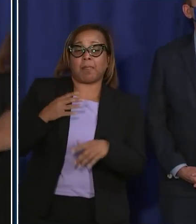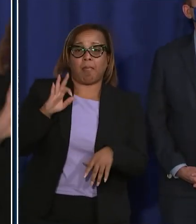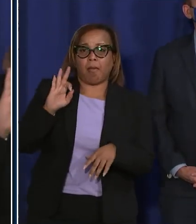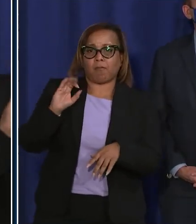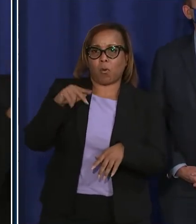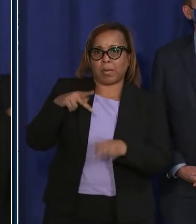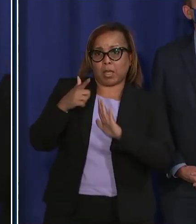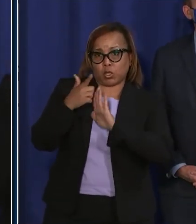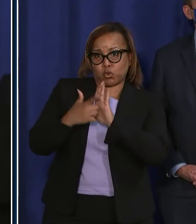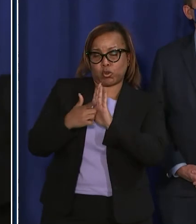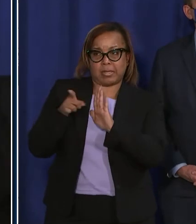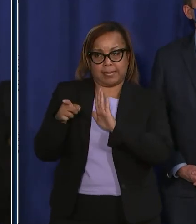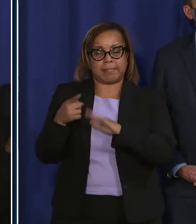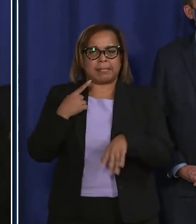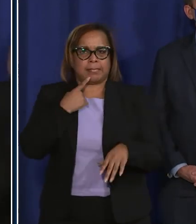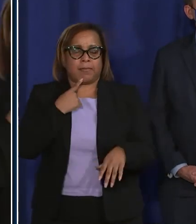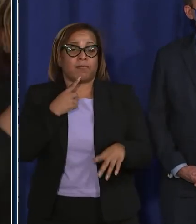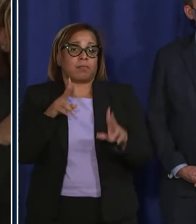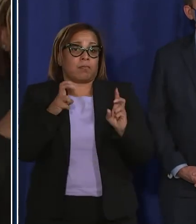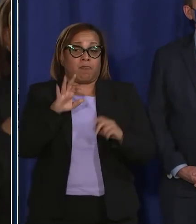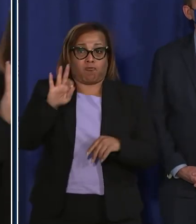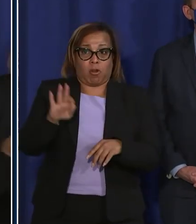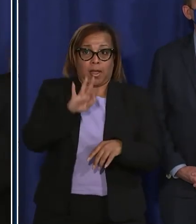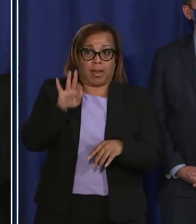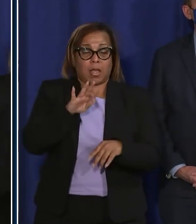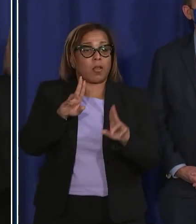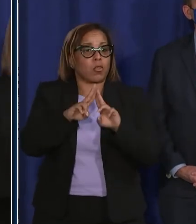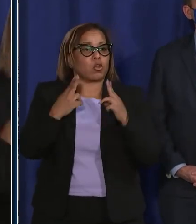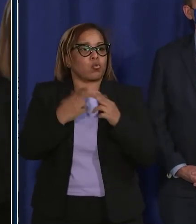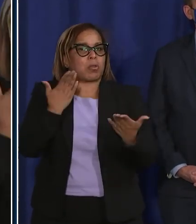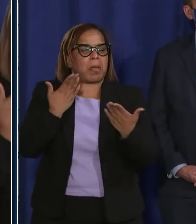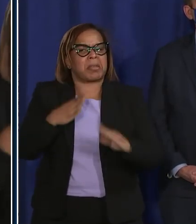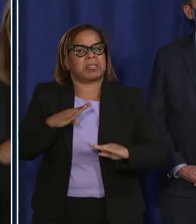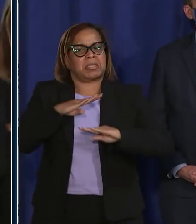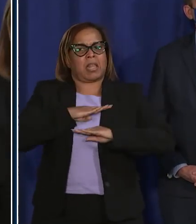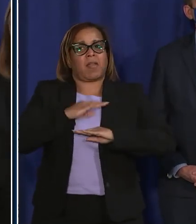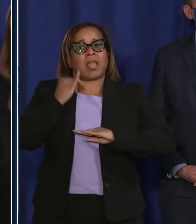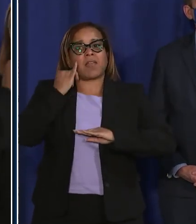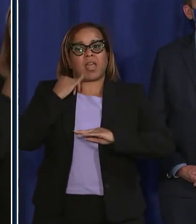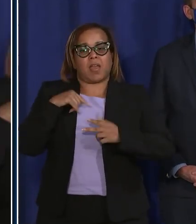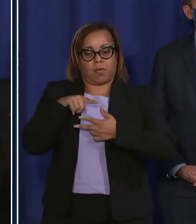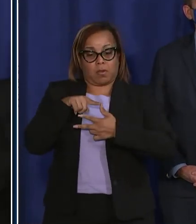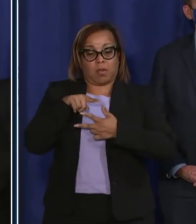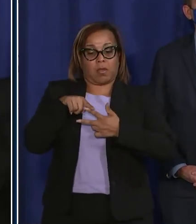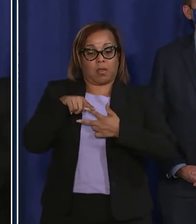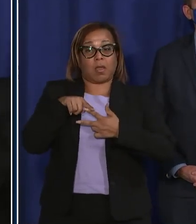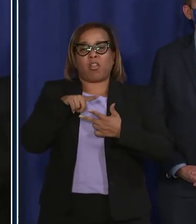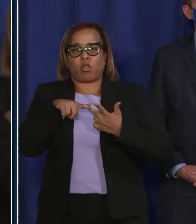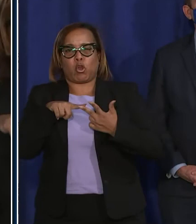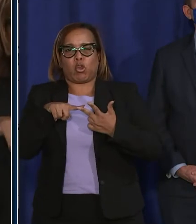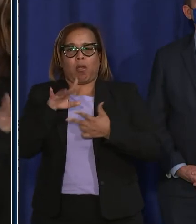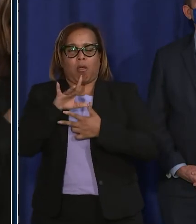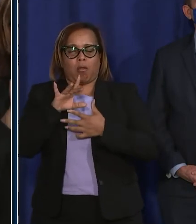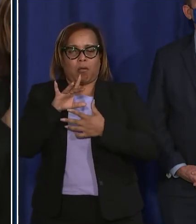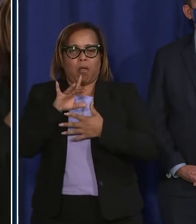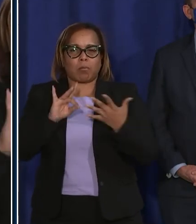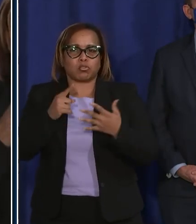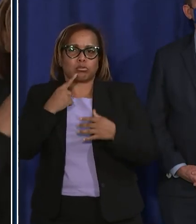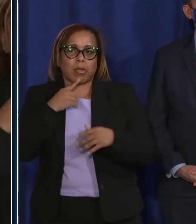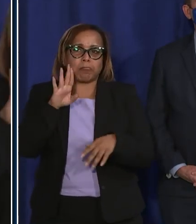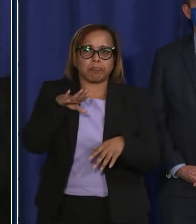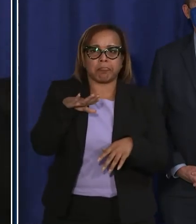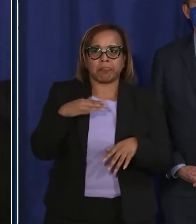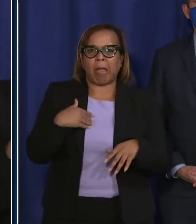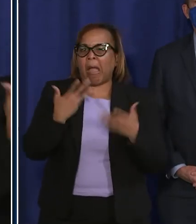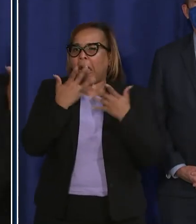FOP attorney indicated on Friday that the union might be satisfied if there was a third option to say, I